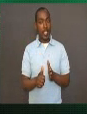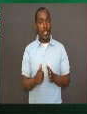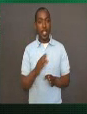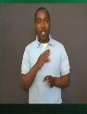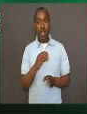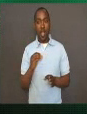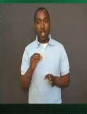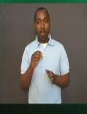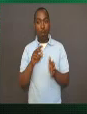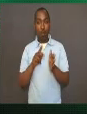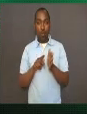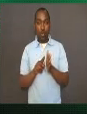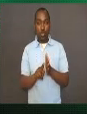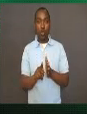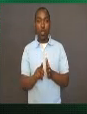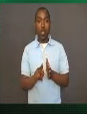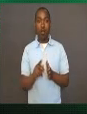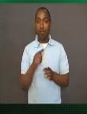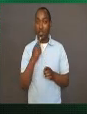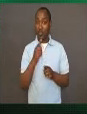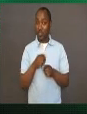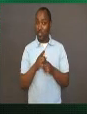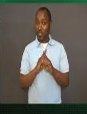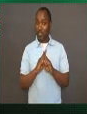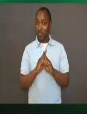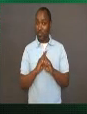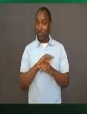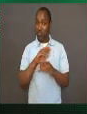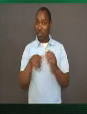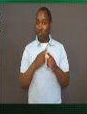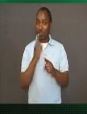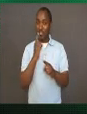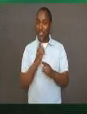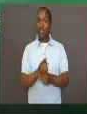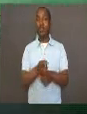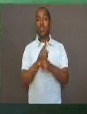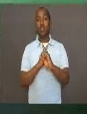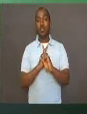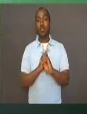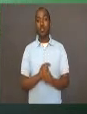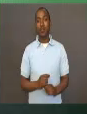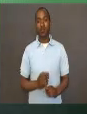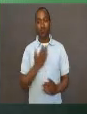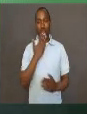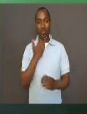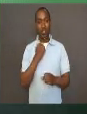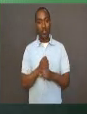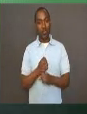and protozoa, then you got them all correct. Well done.